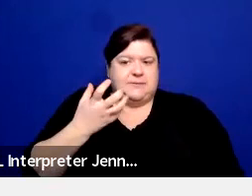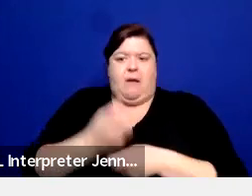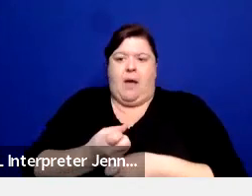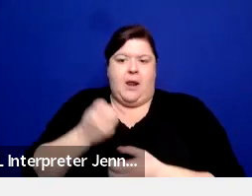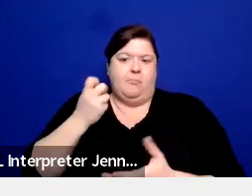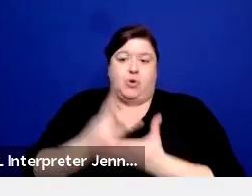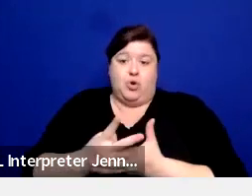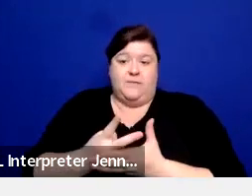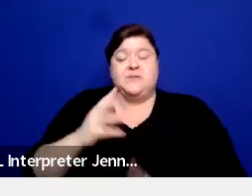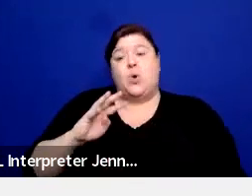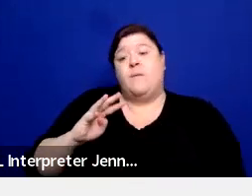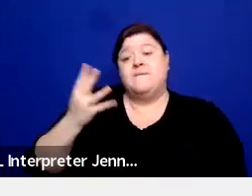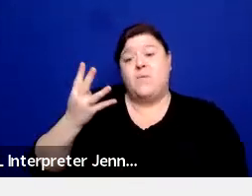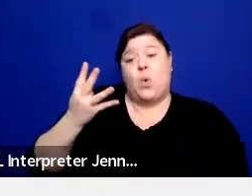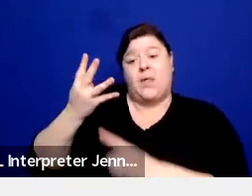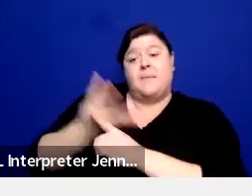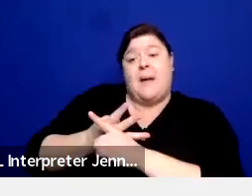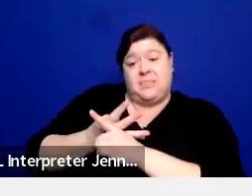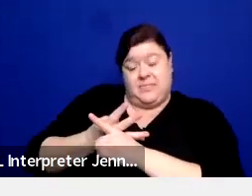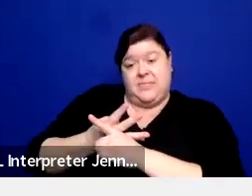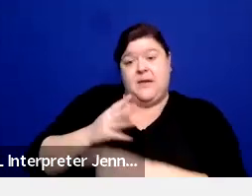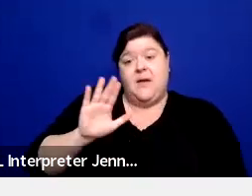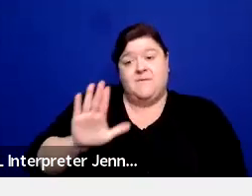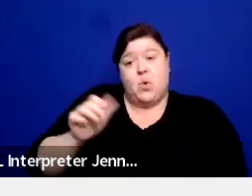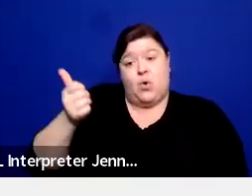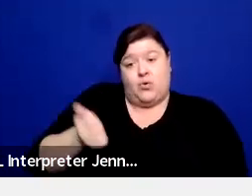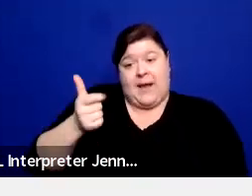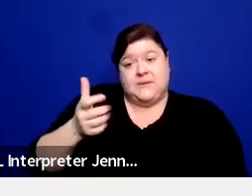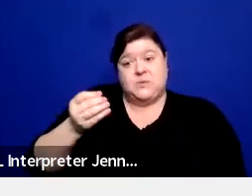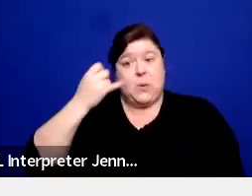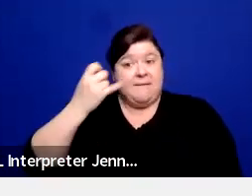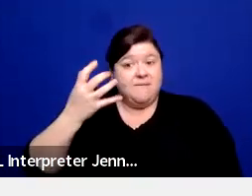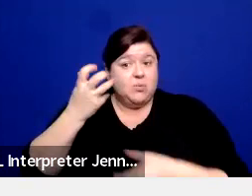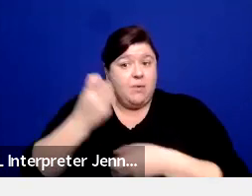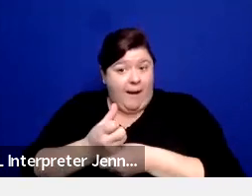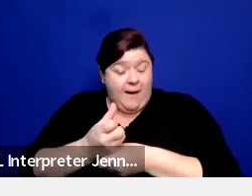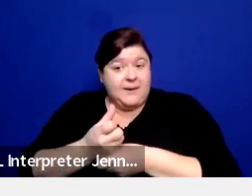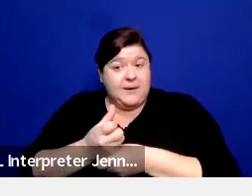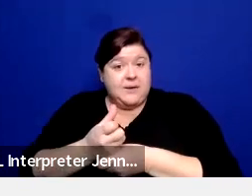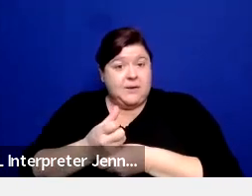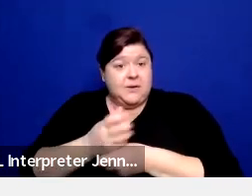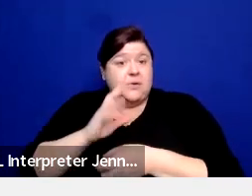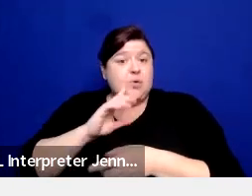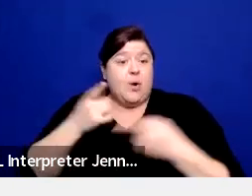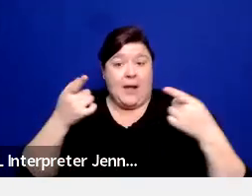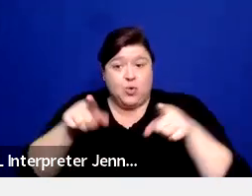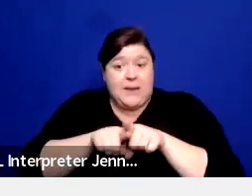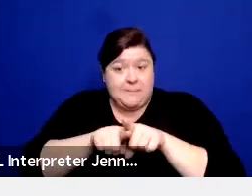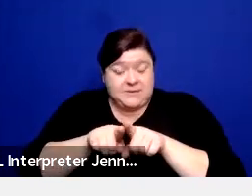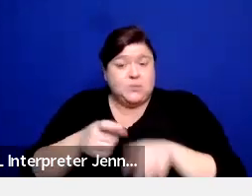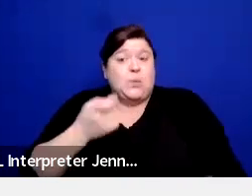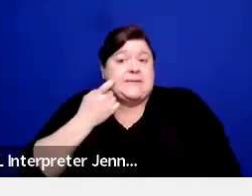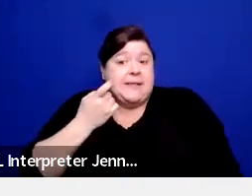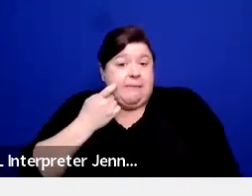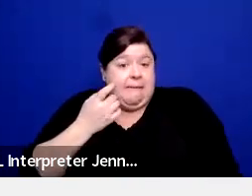4th month of your grant. So if you just received your grant agreement and it